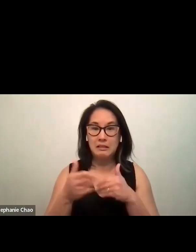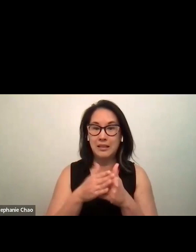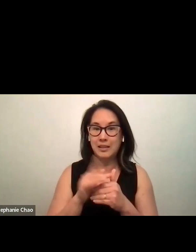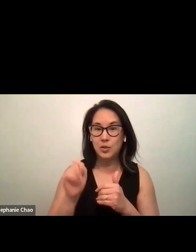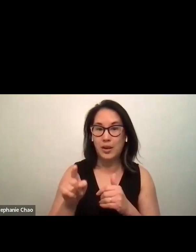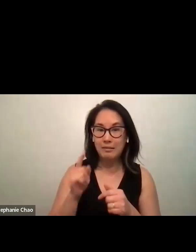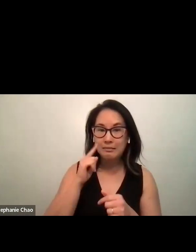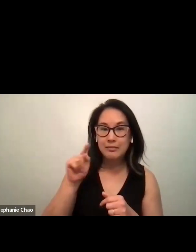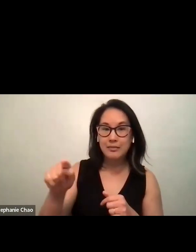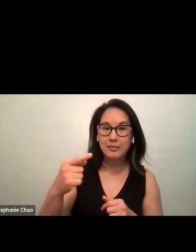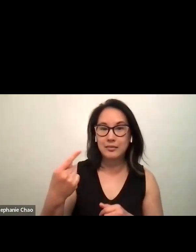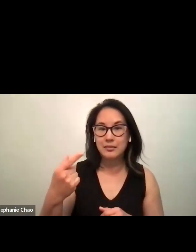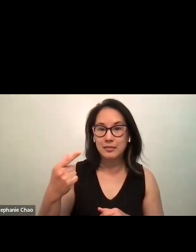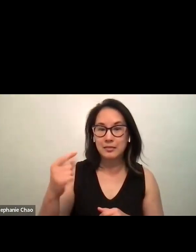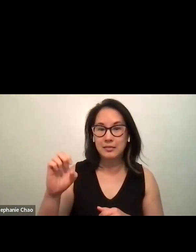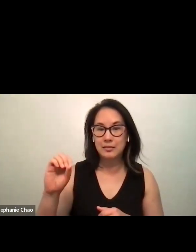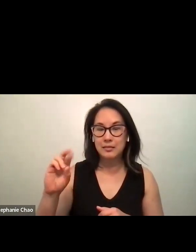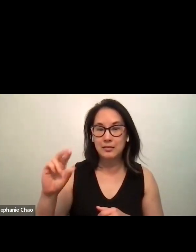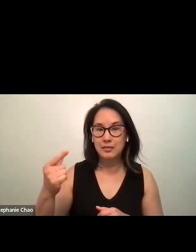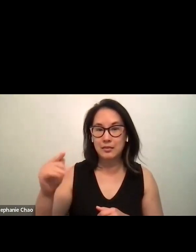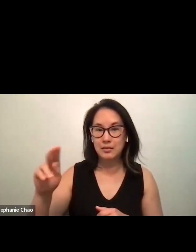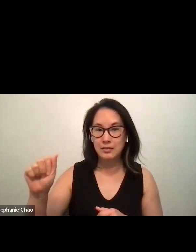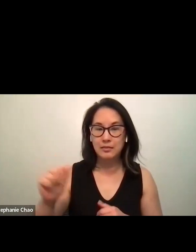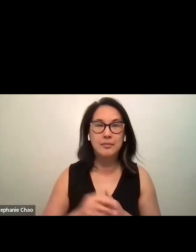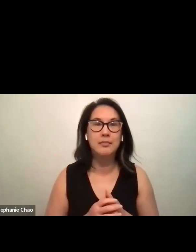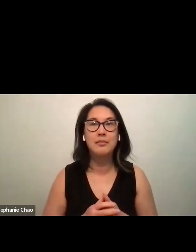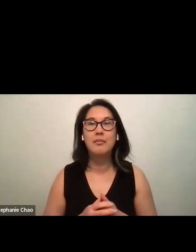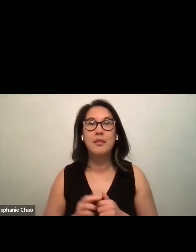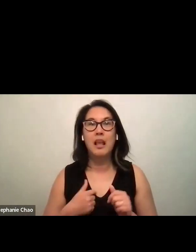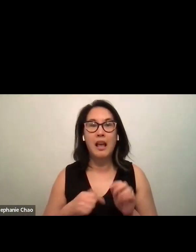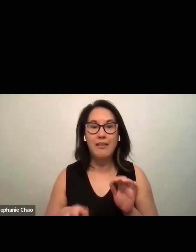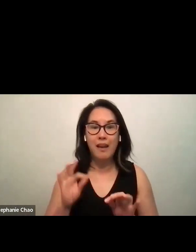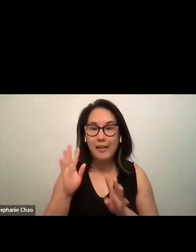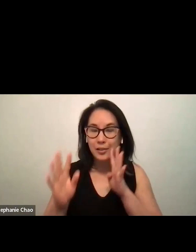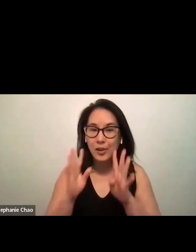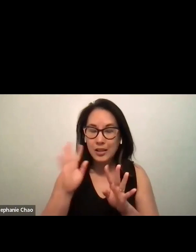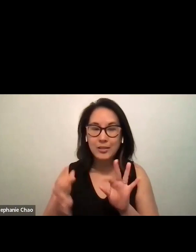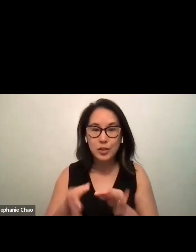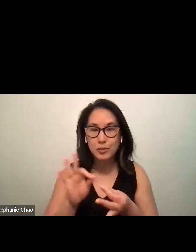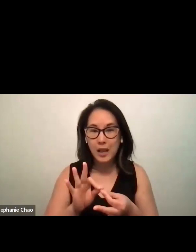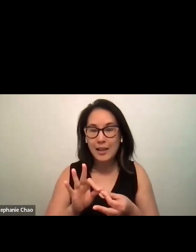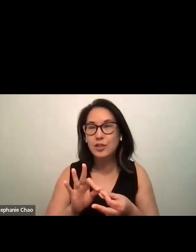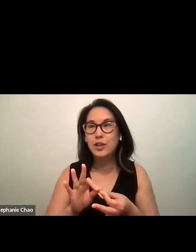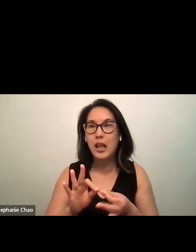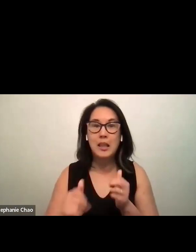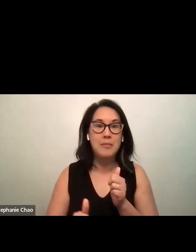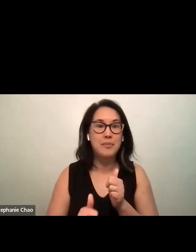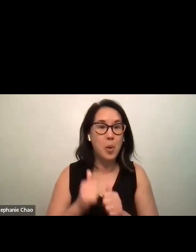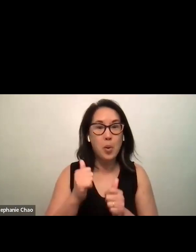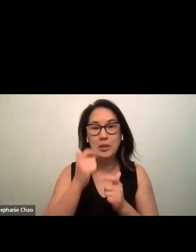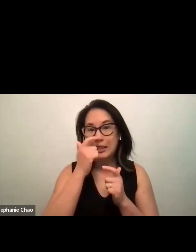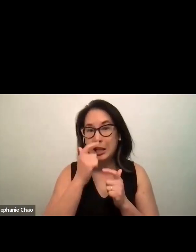Georgina. I find creative interpretations in Georgina's sense to be the most